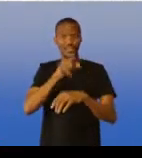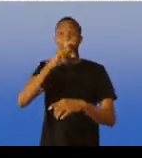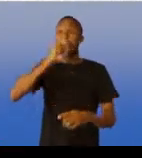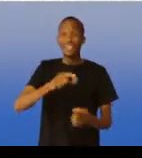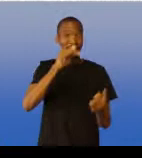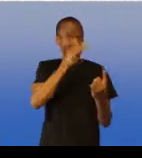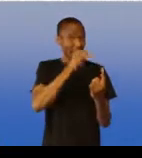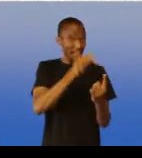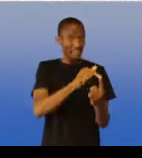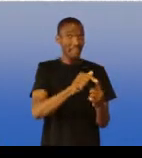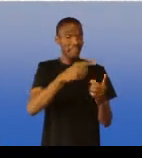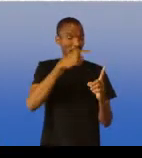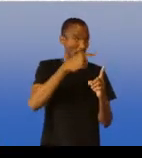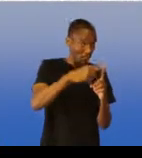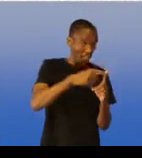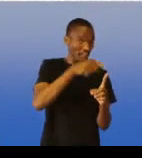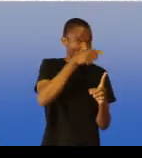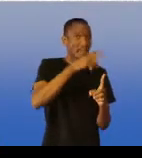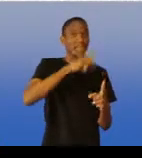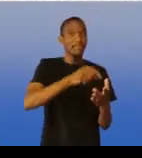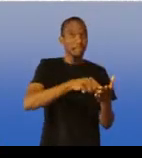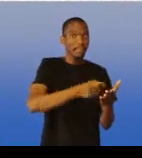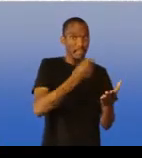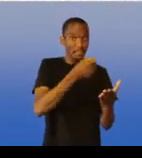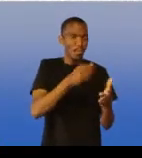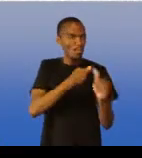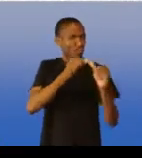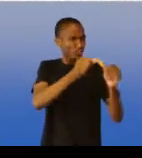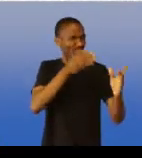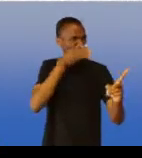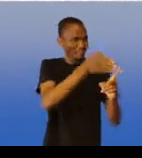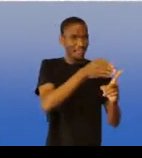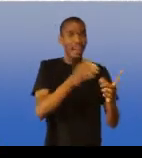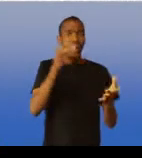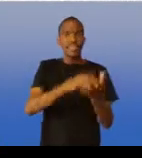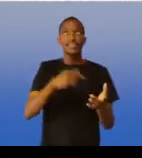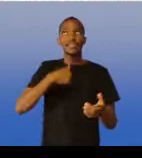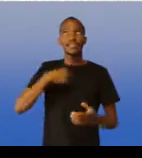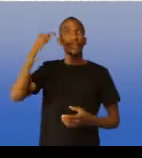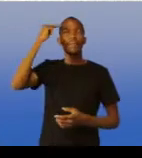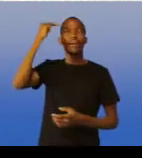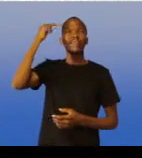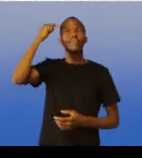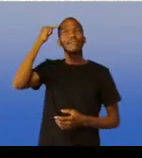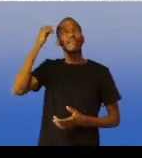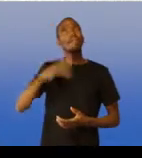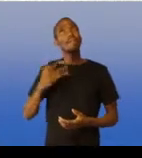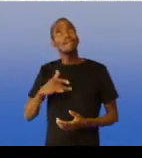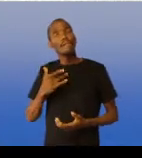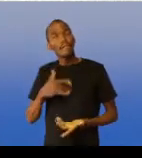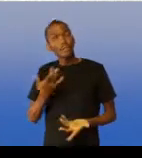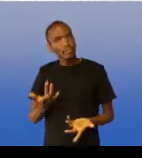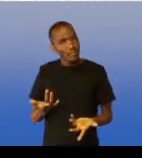tested. If you're positive, go on treatment right away. And this image flashed in my mind. I don't know if you're a Star Trek fan,